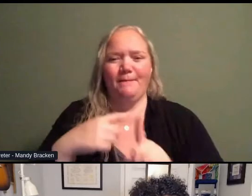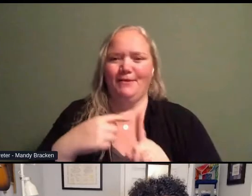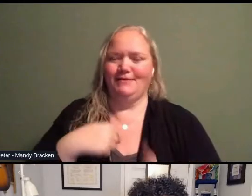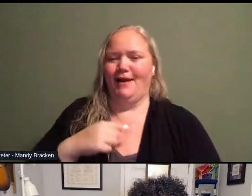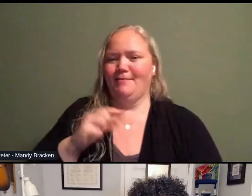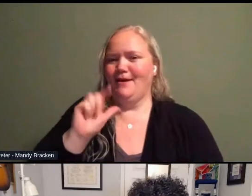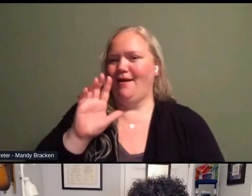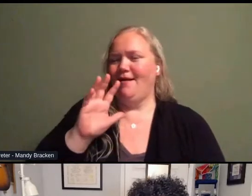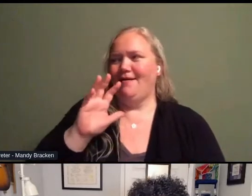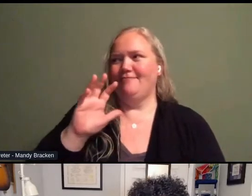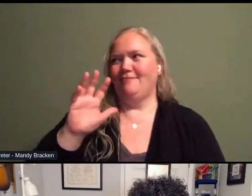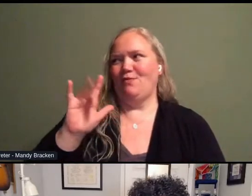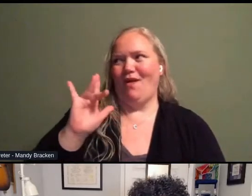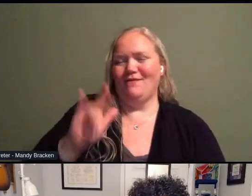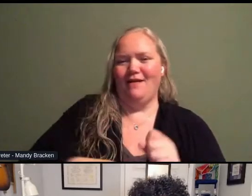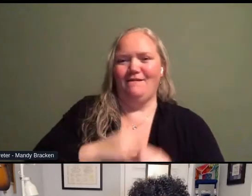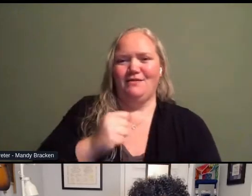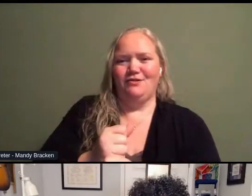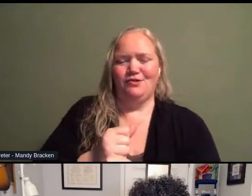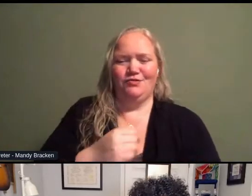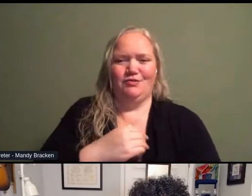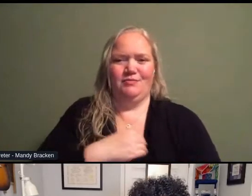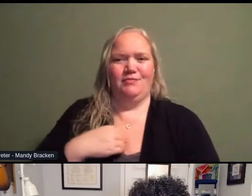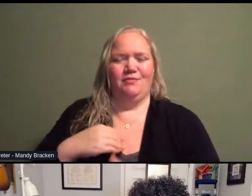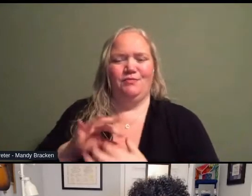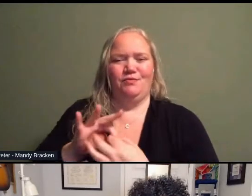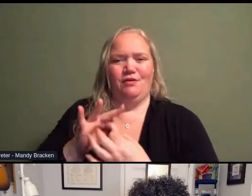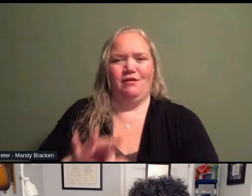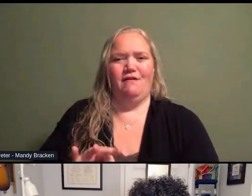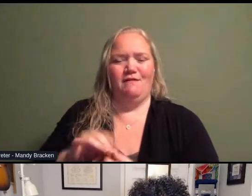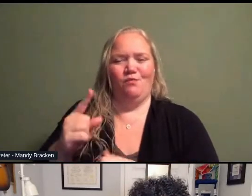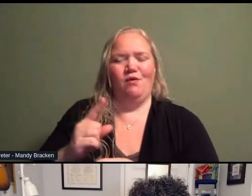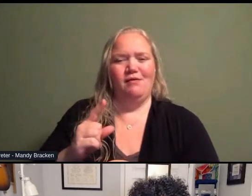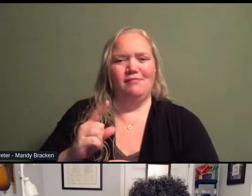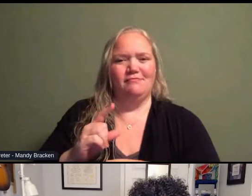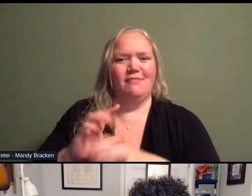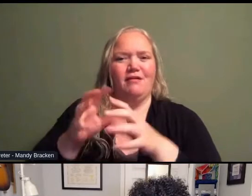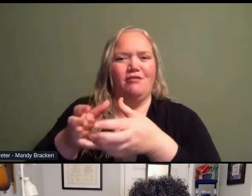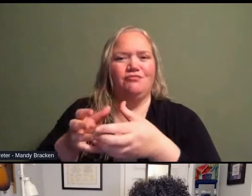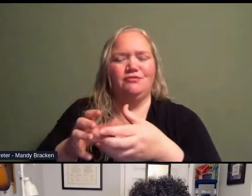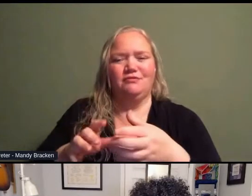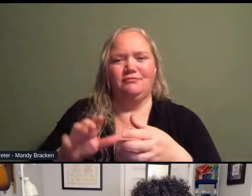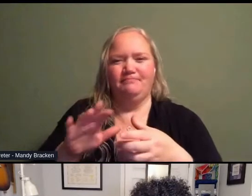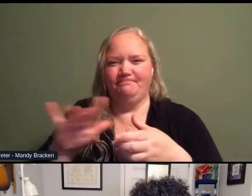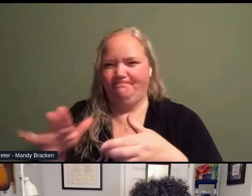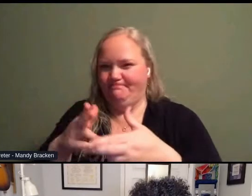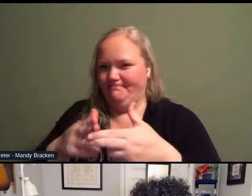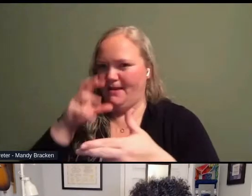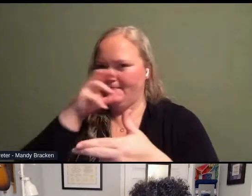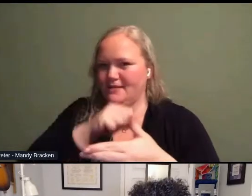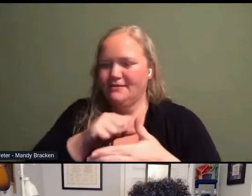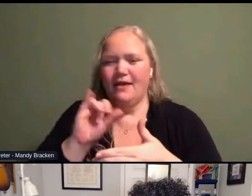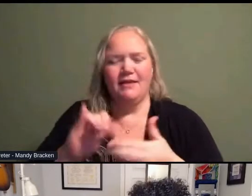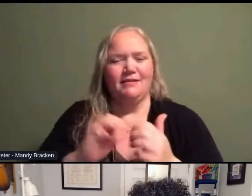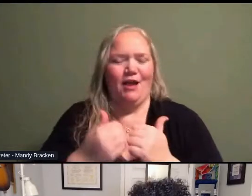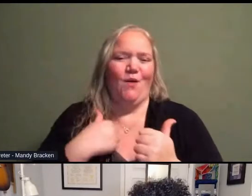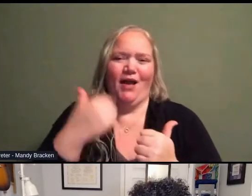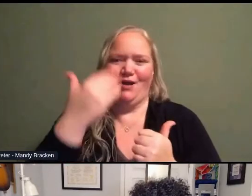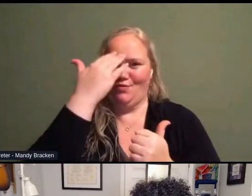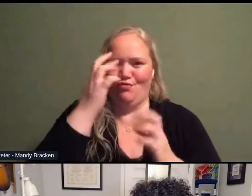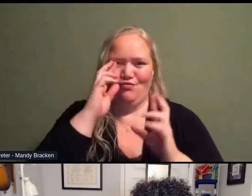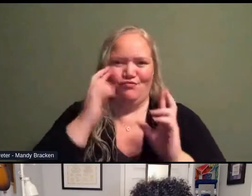Bet Havarim, which is how I know Rabbi Lawson and Rabbi Packer-Monroe.